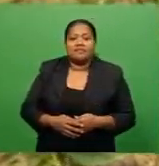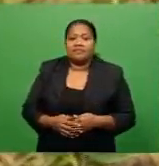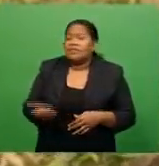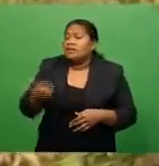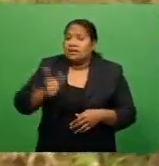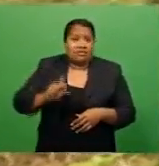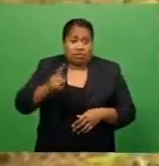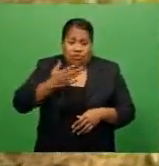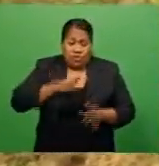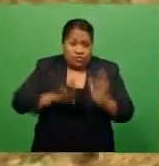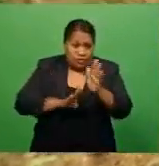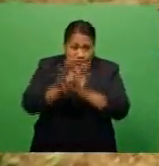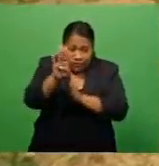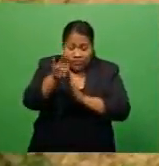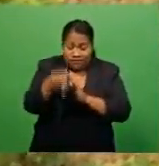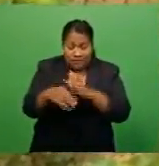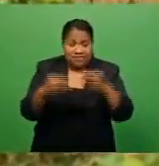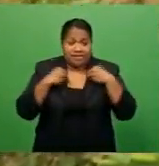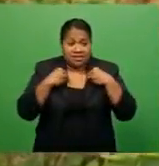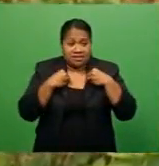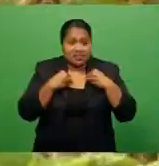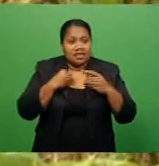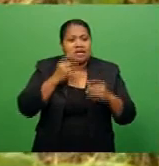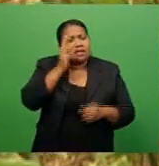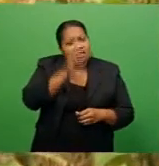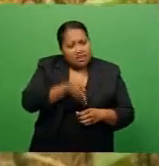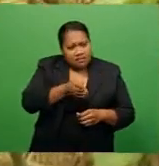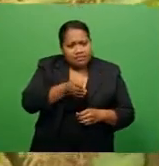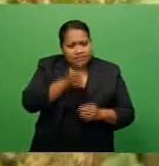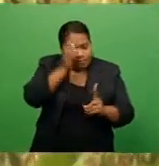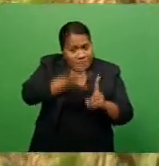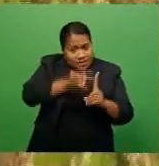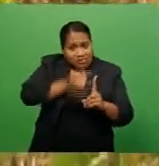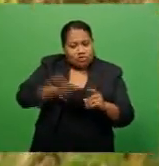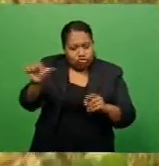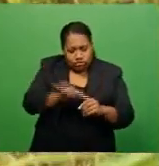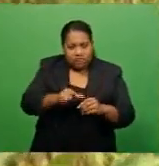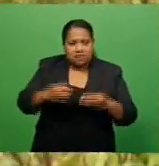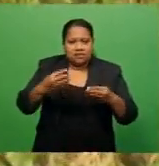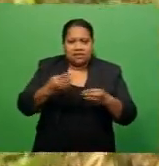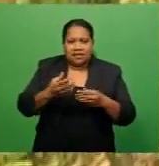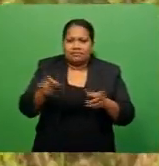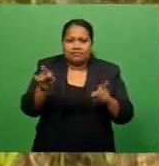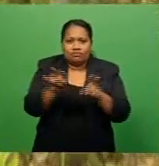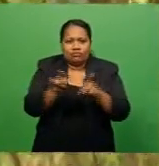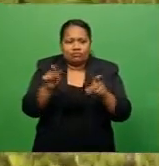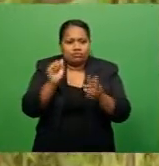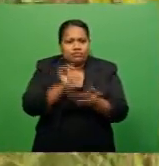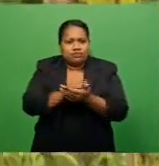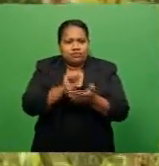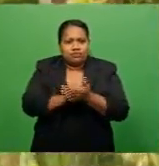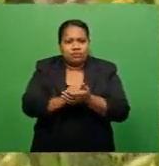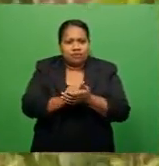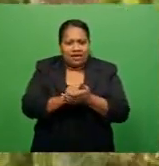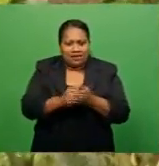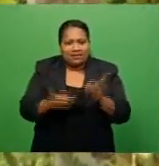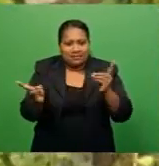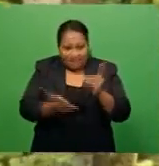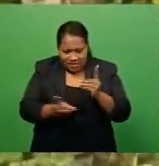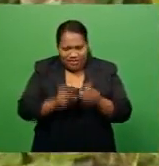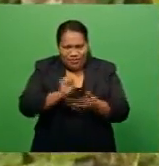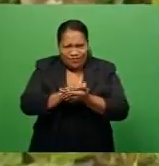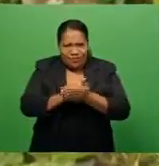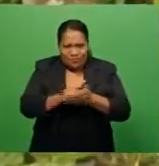this business, he or she must be a disciplined person and remain committed. Especially during these trying